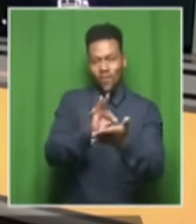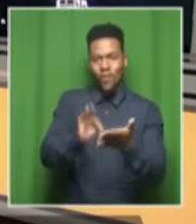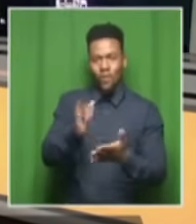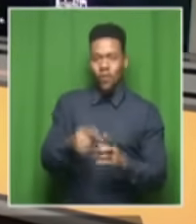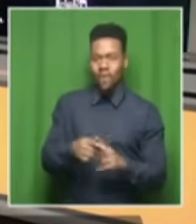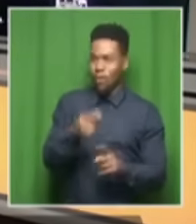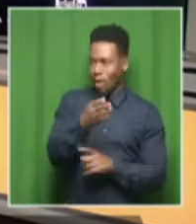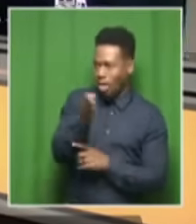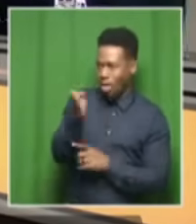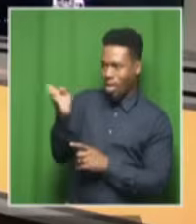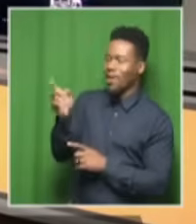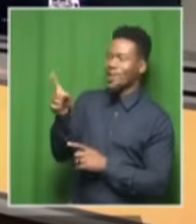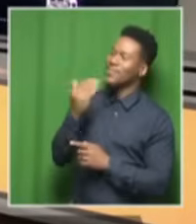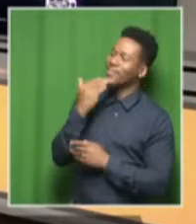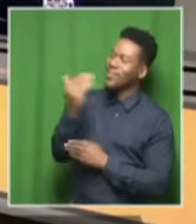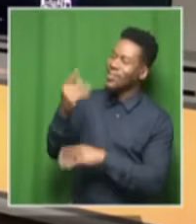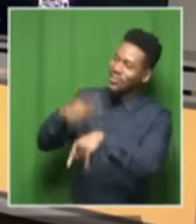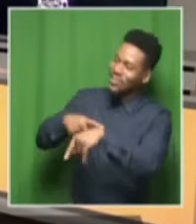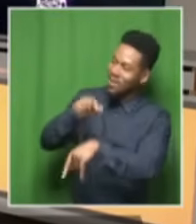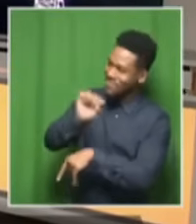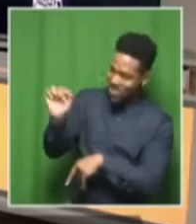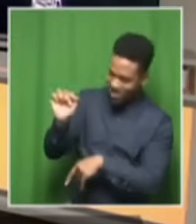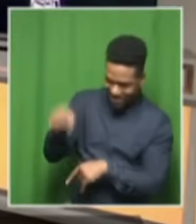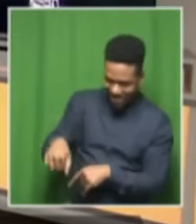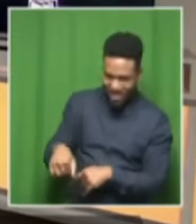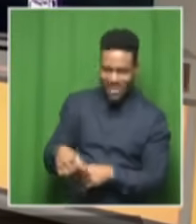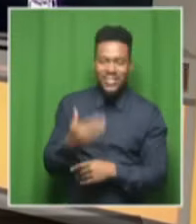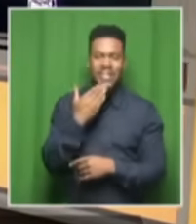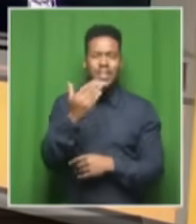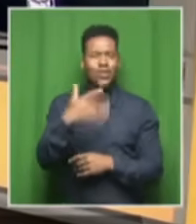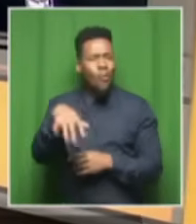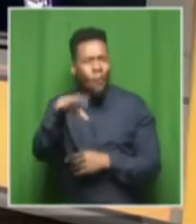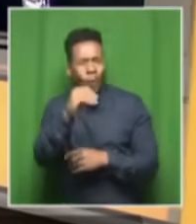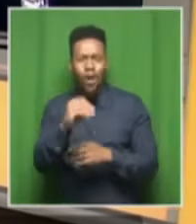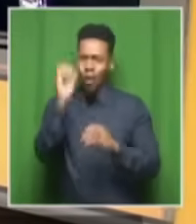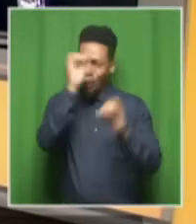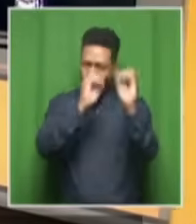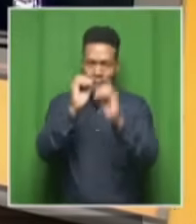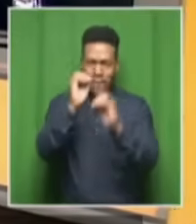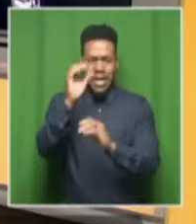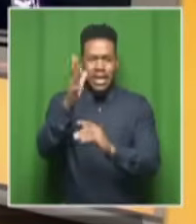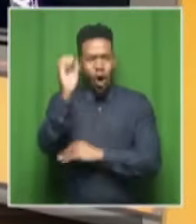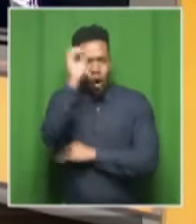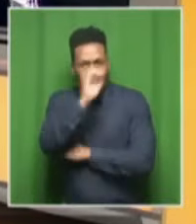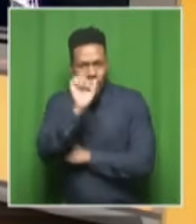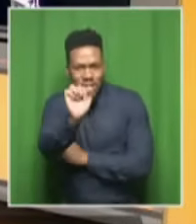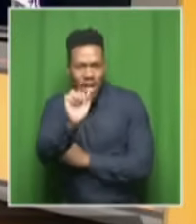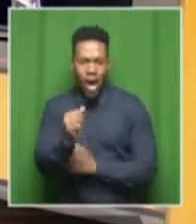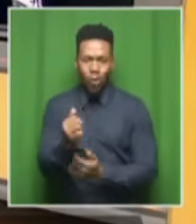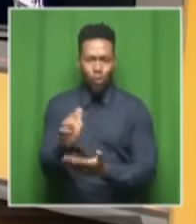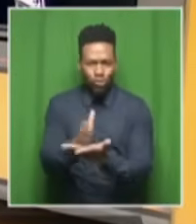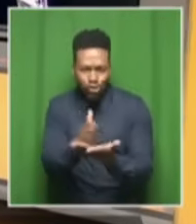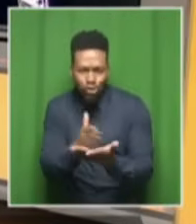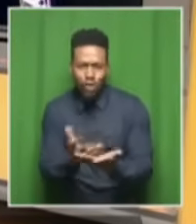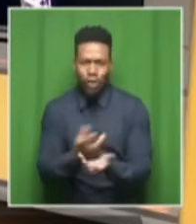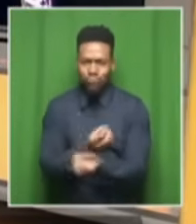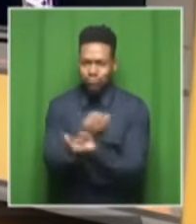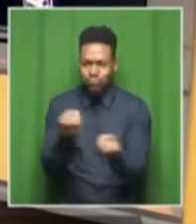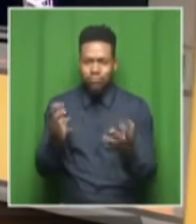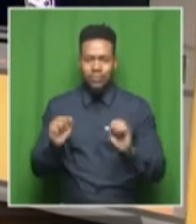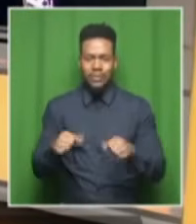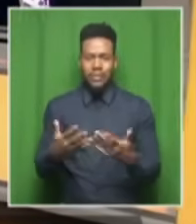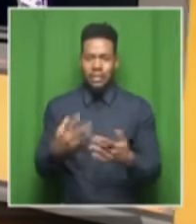you, thank you for your time. Thanks to every one of you for sharing your views here on the program. And I can promise you, you've inspired a lot of people. I can see